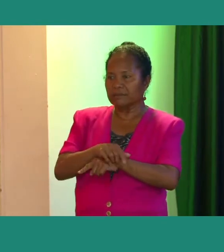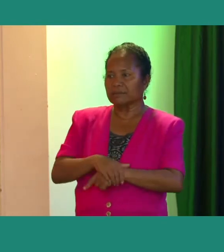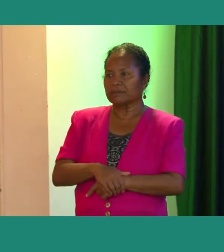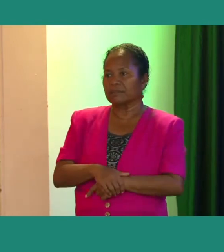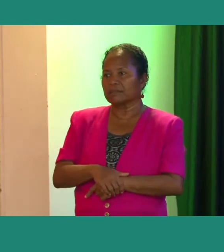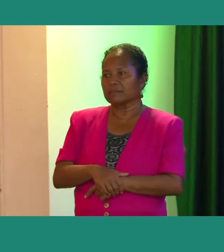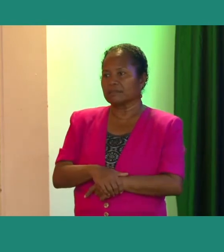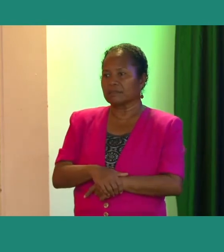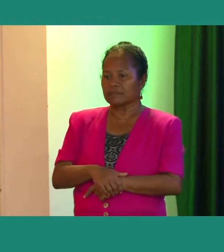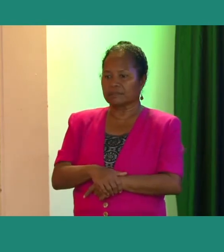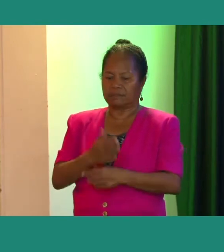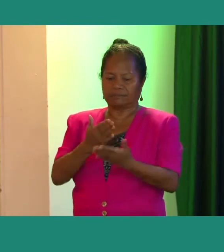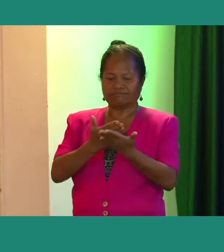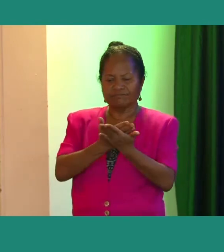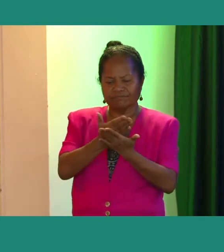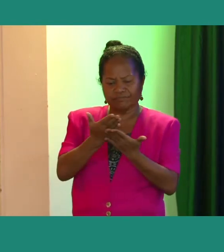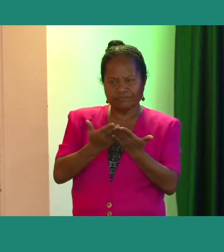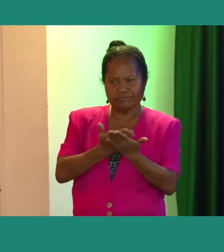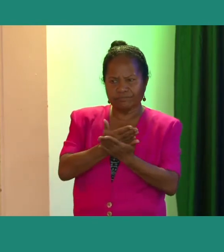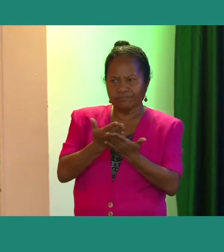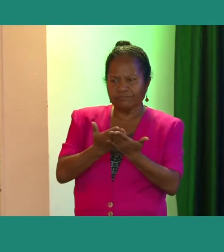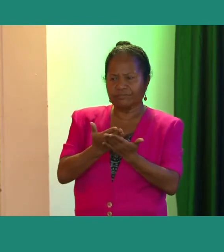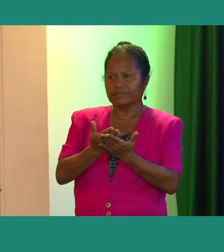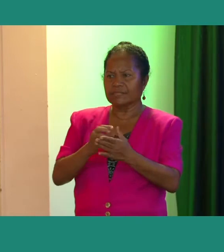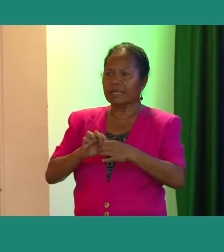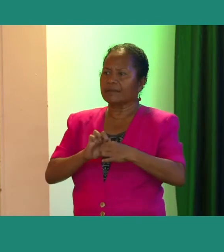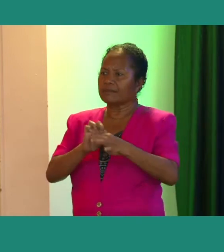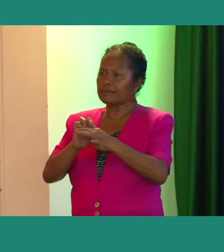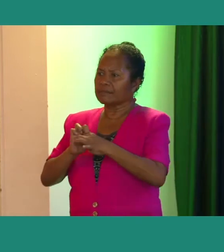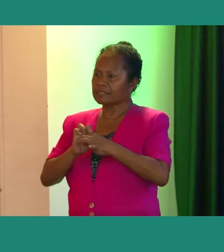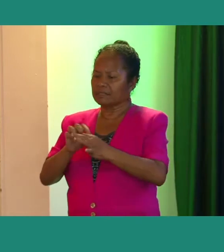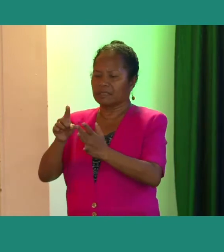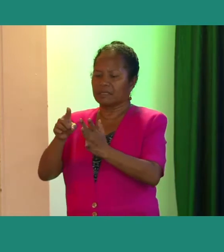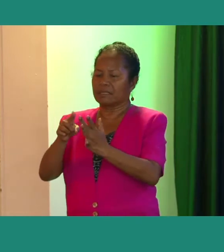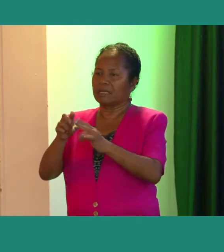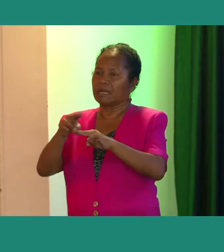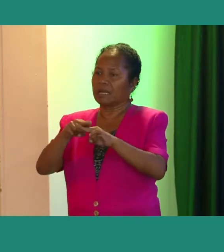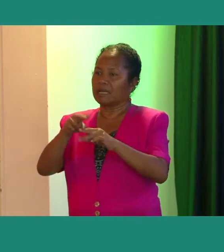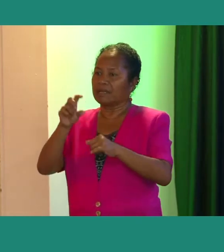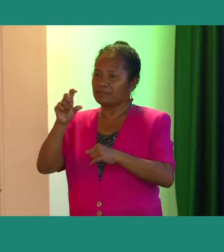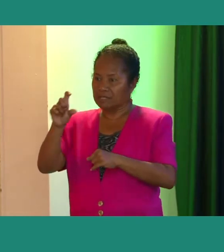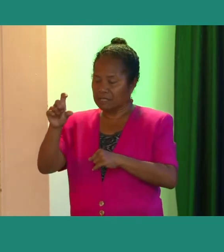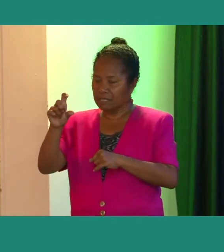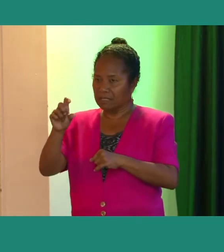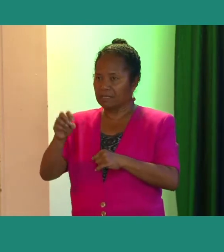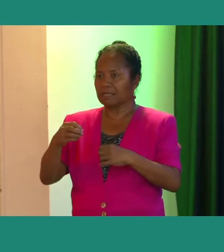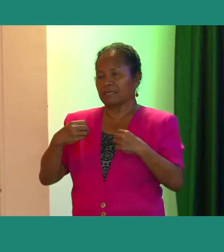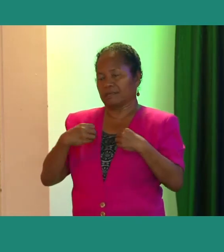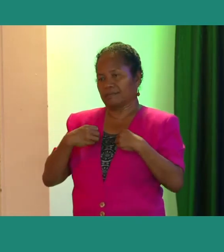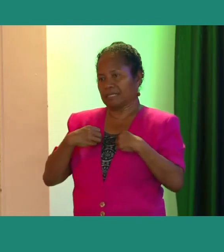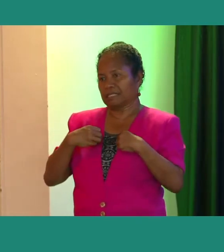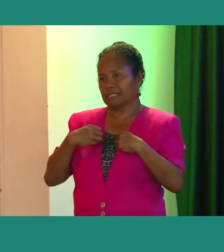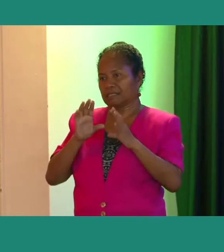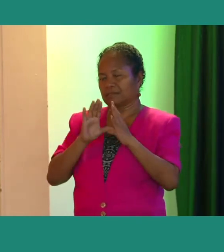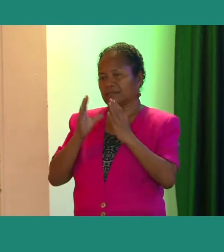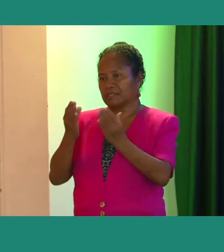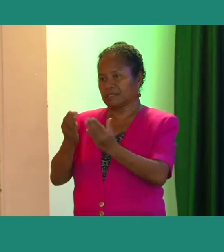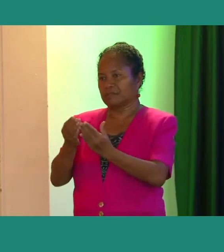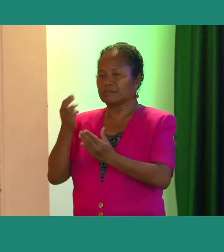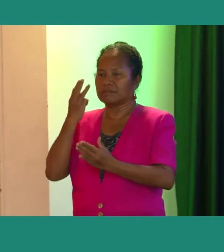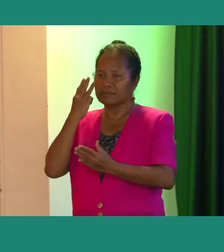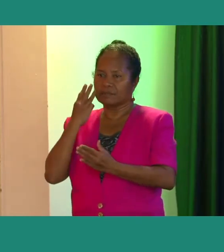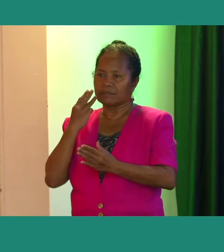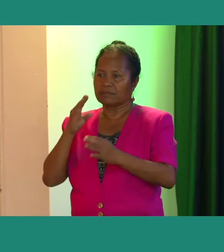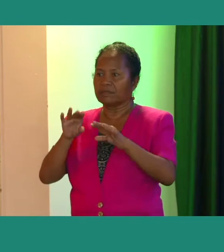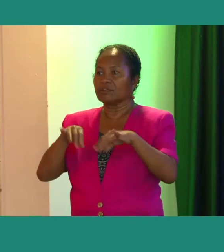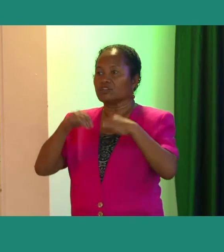And it was researched and written in partnership with IFC and our organisation, the Business Coalition for Women, with support from the Australian